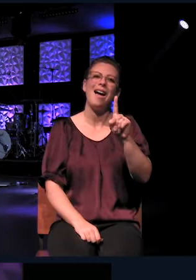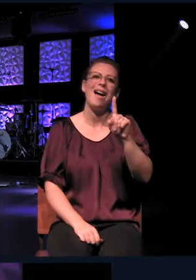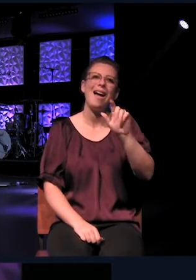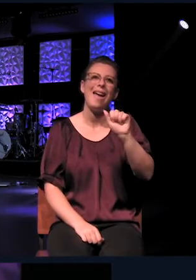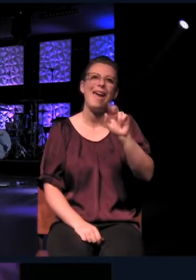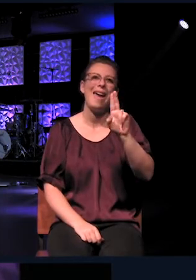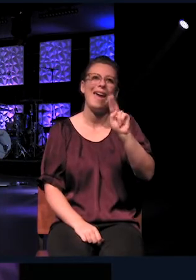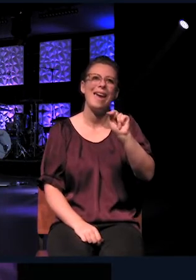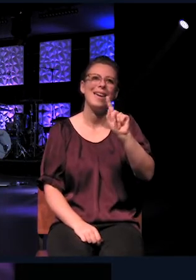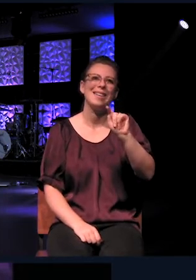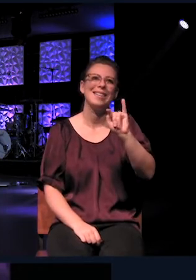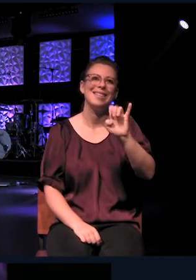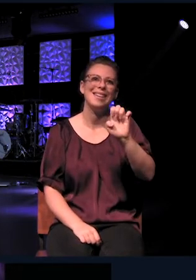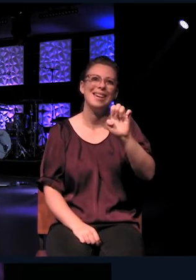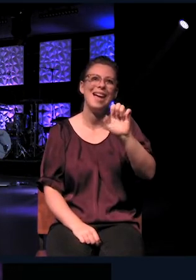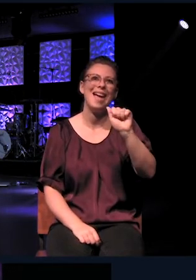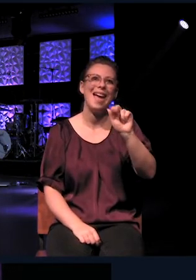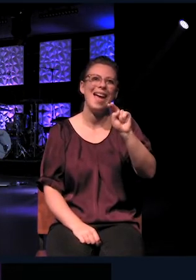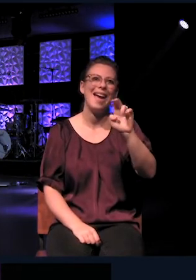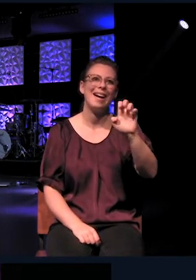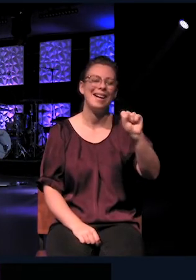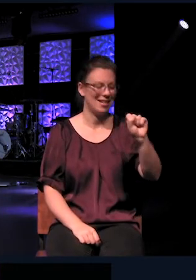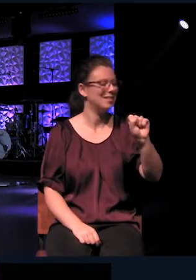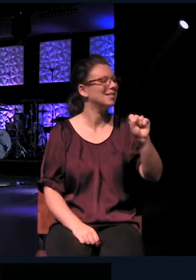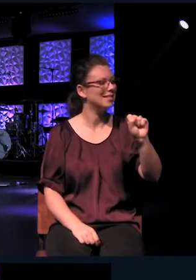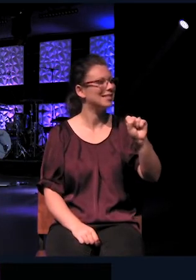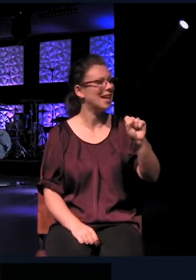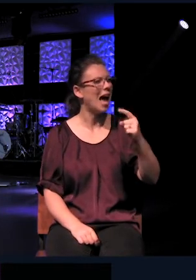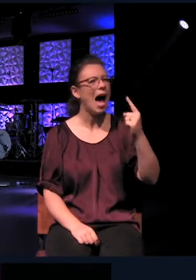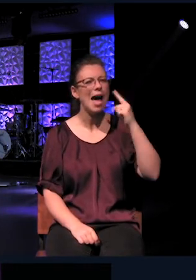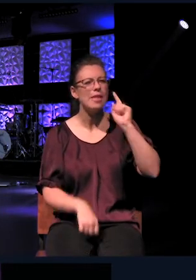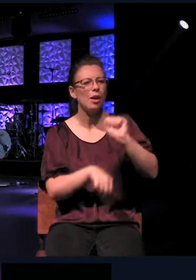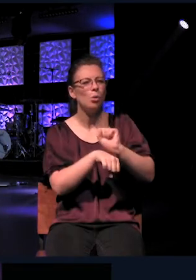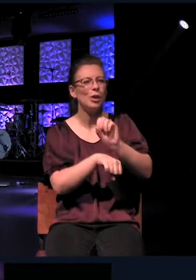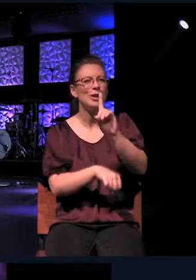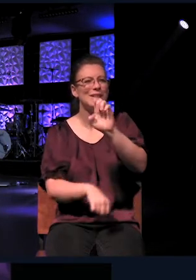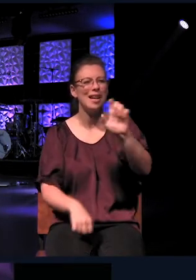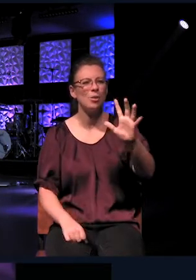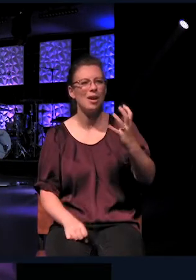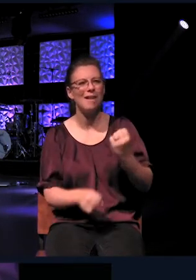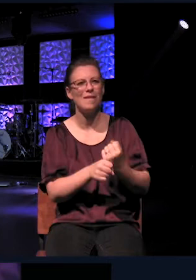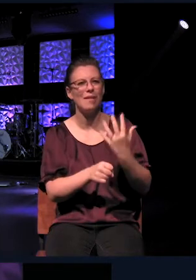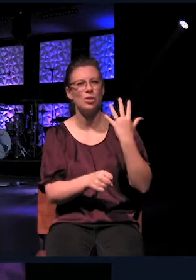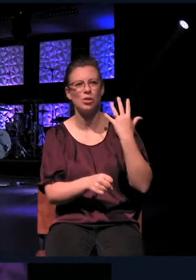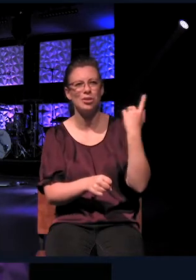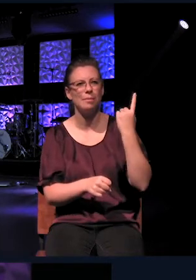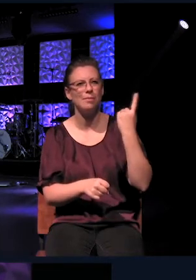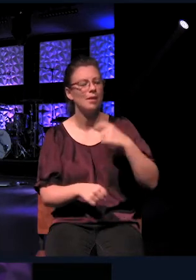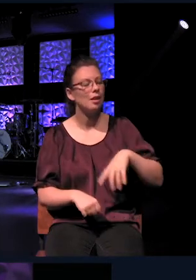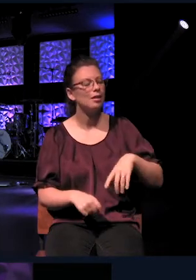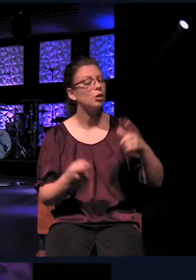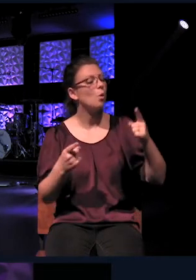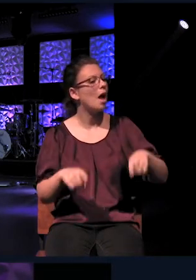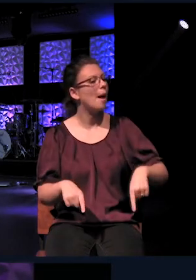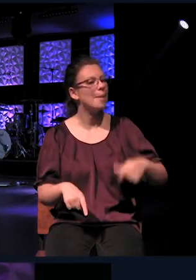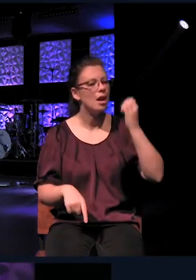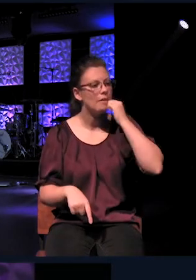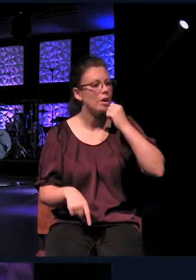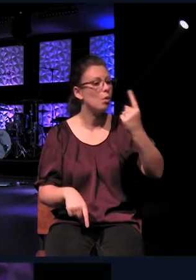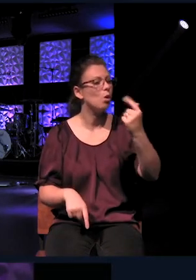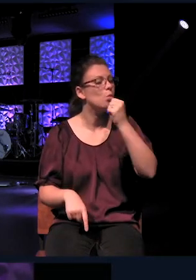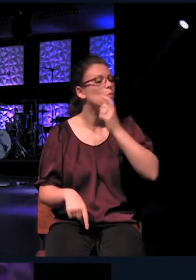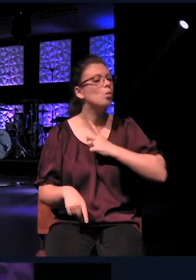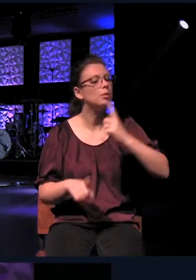two stores down in Delaware. And every day, there was this lady that would come, and she would order an